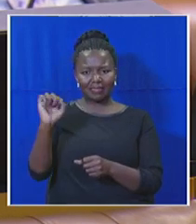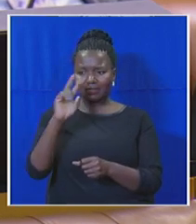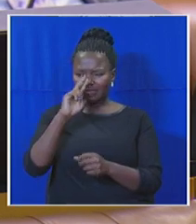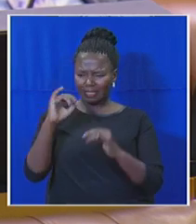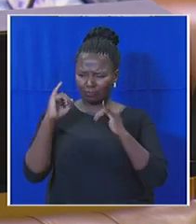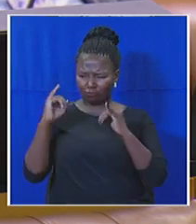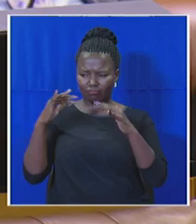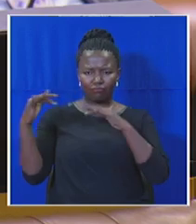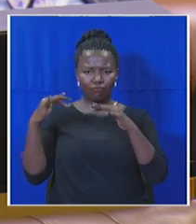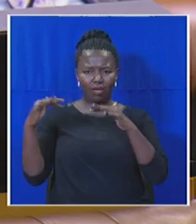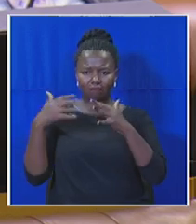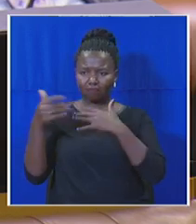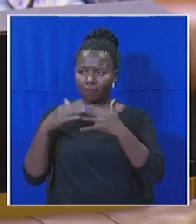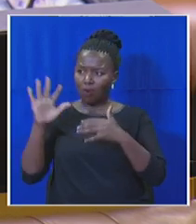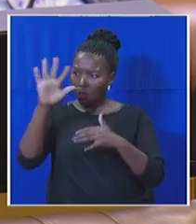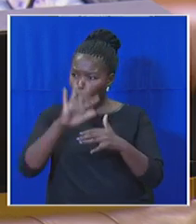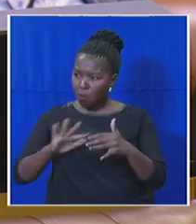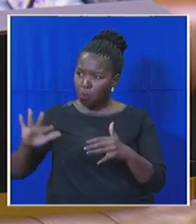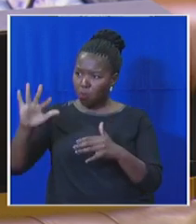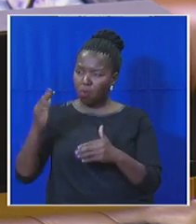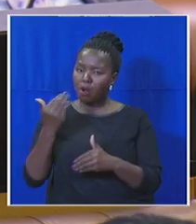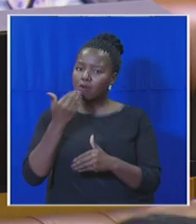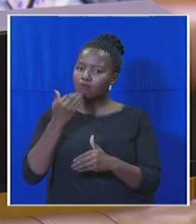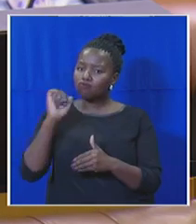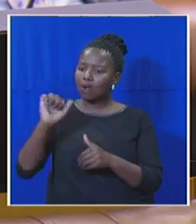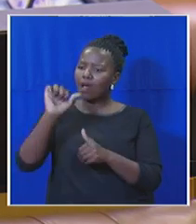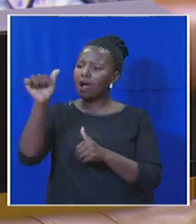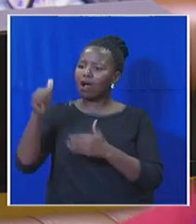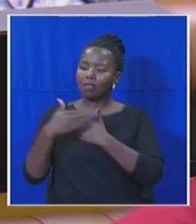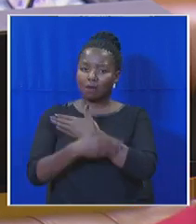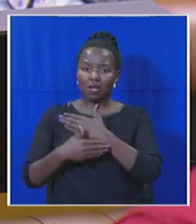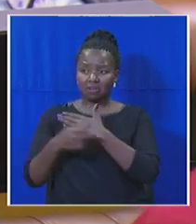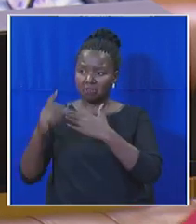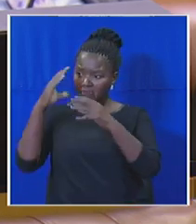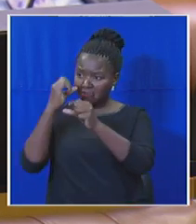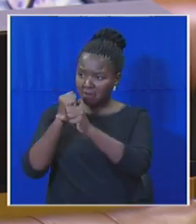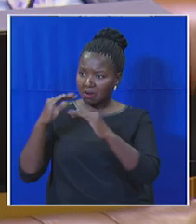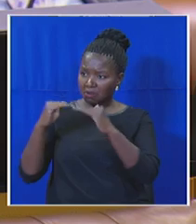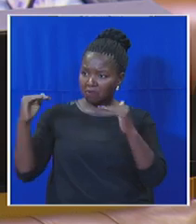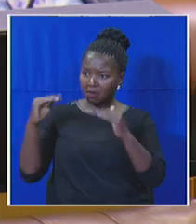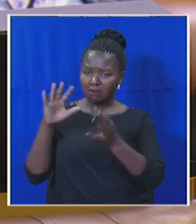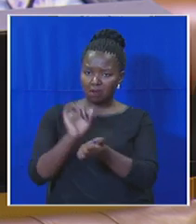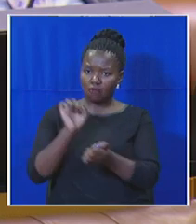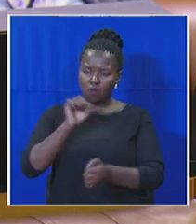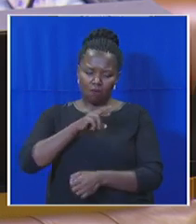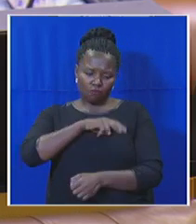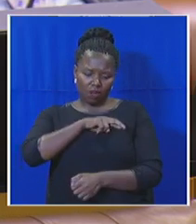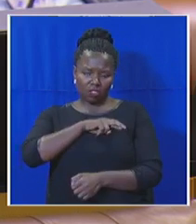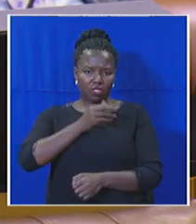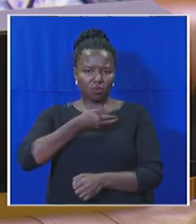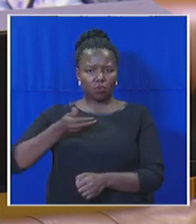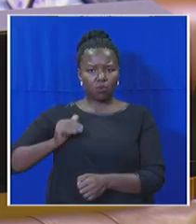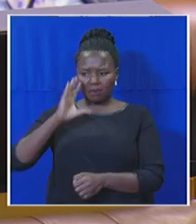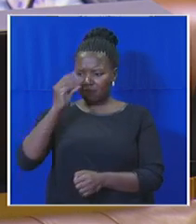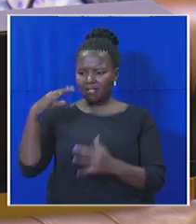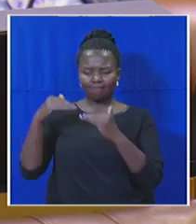to every inch of Israel and beyond, does not share the values of democracy, freedom of religion, and gender equality that the